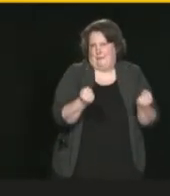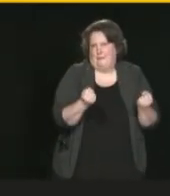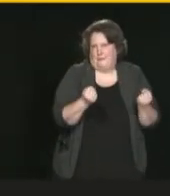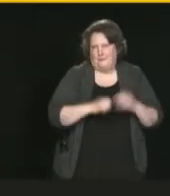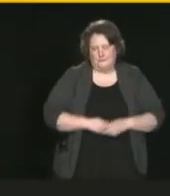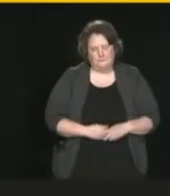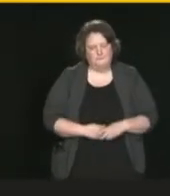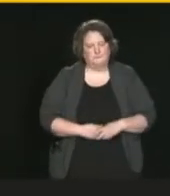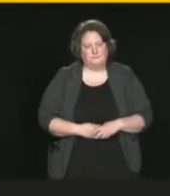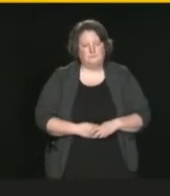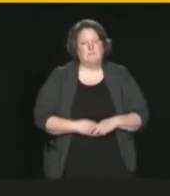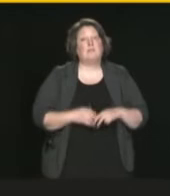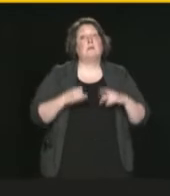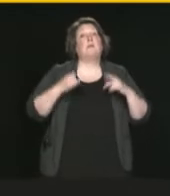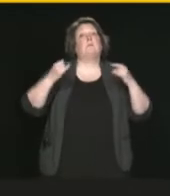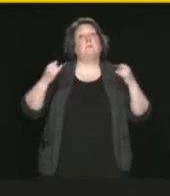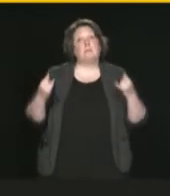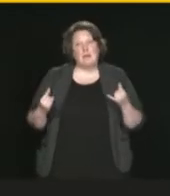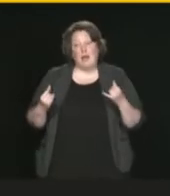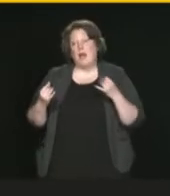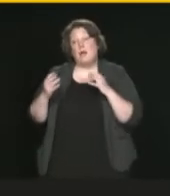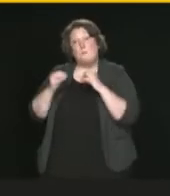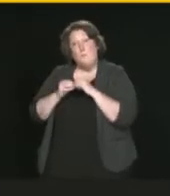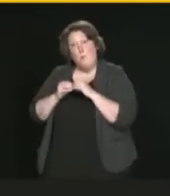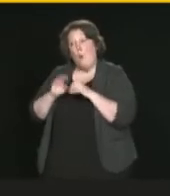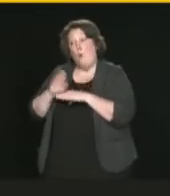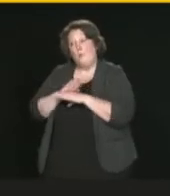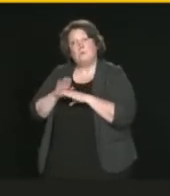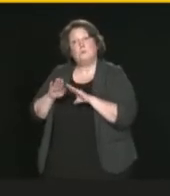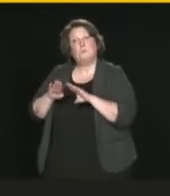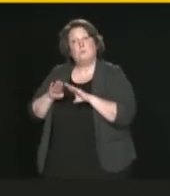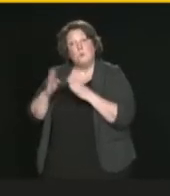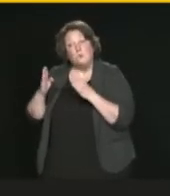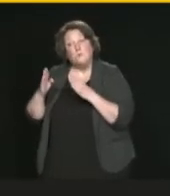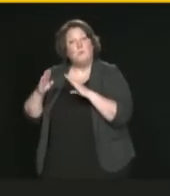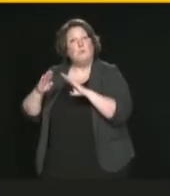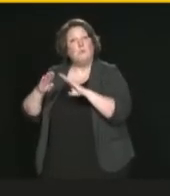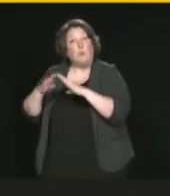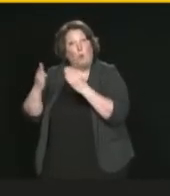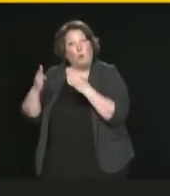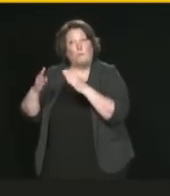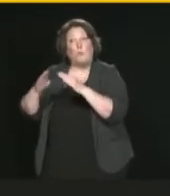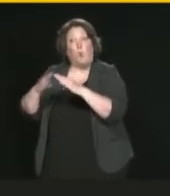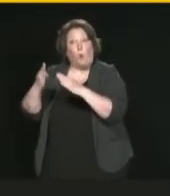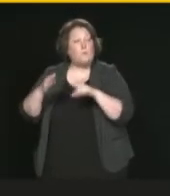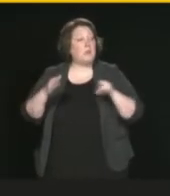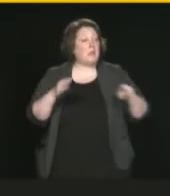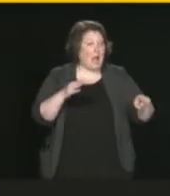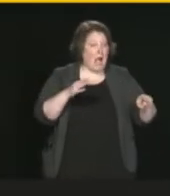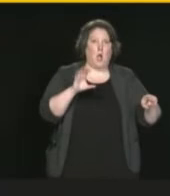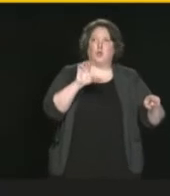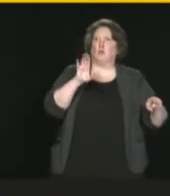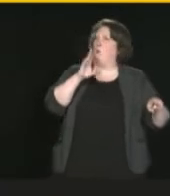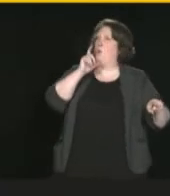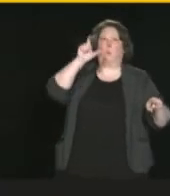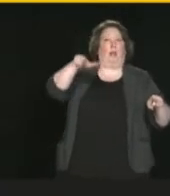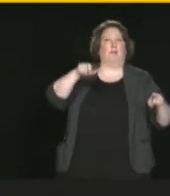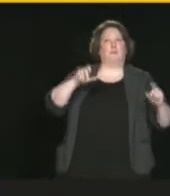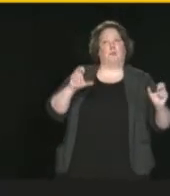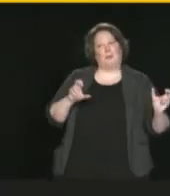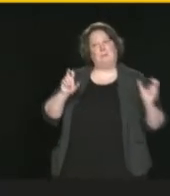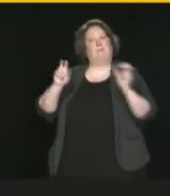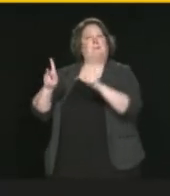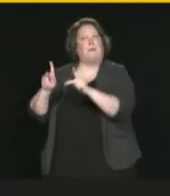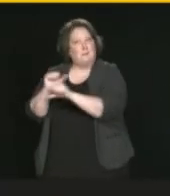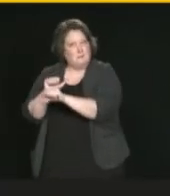the economy starts up again, and as people return to work, by remaining vigilant and being careful,